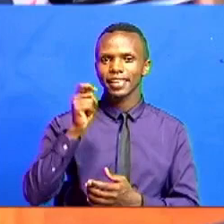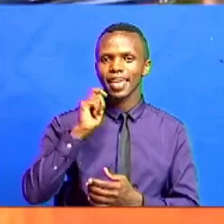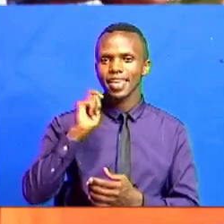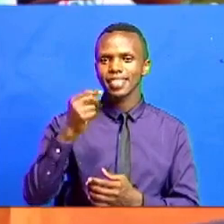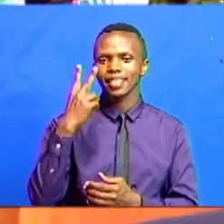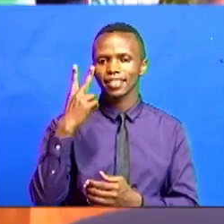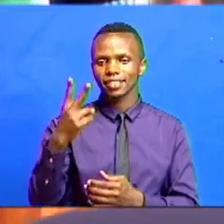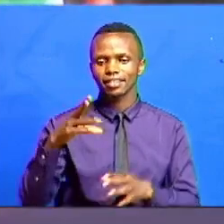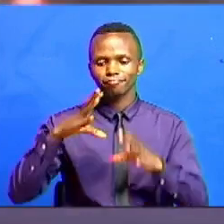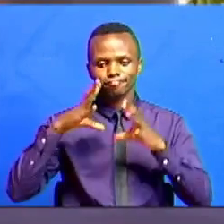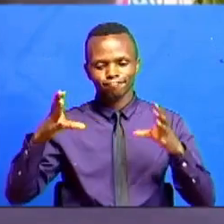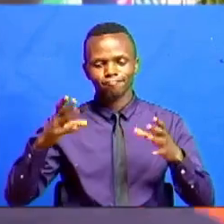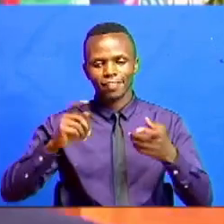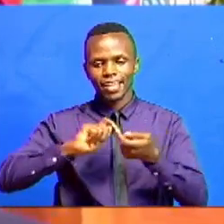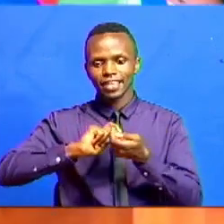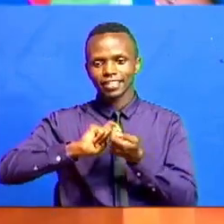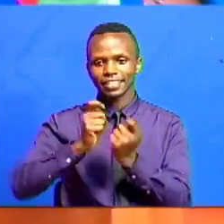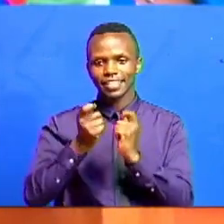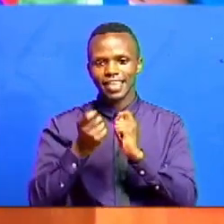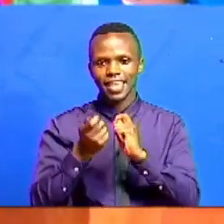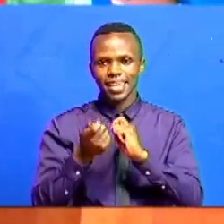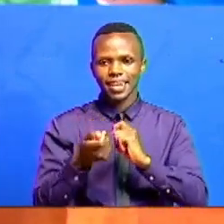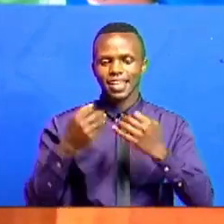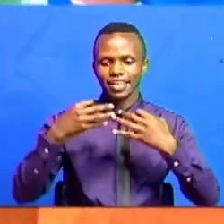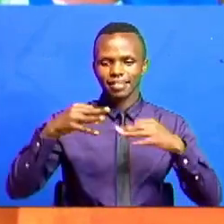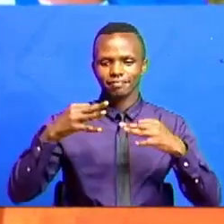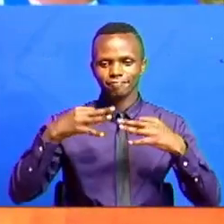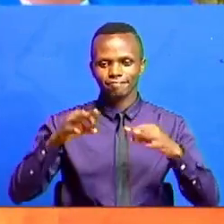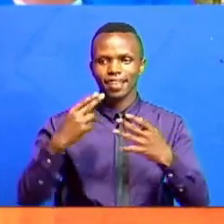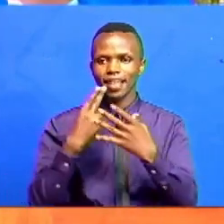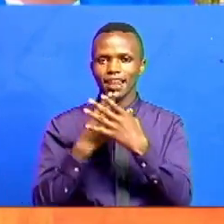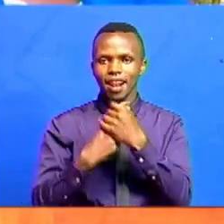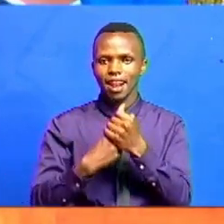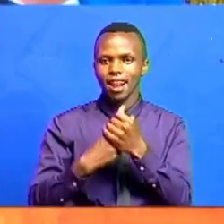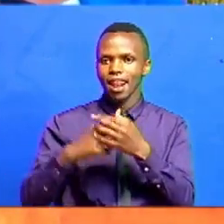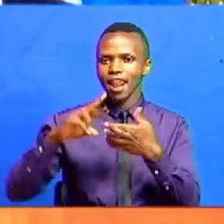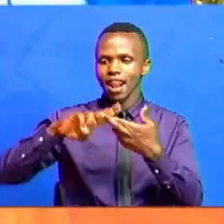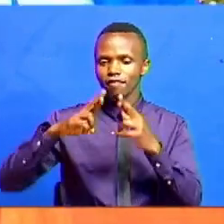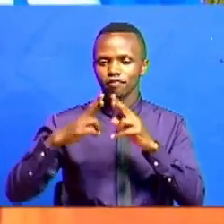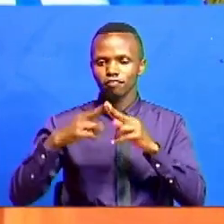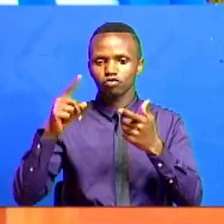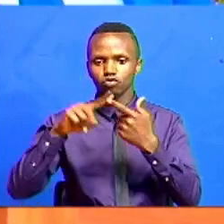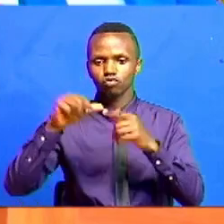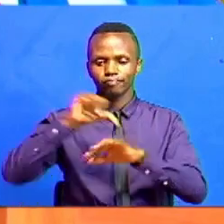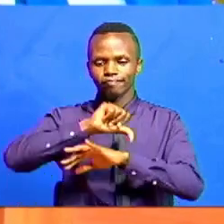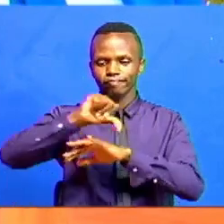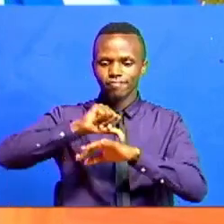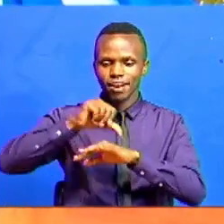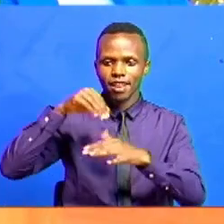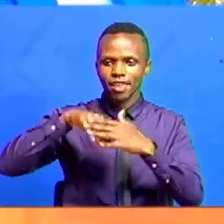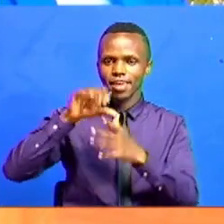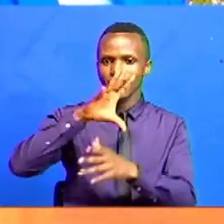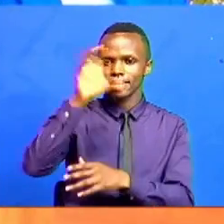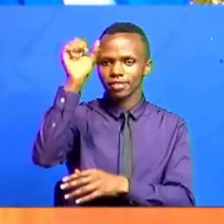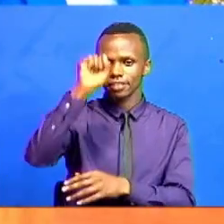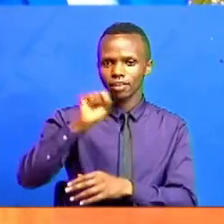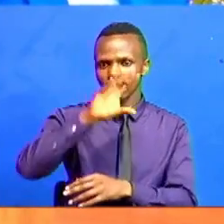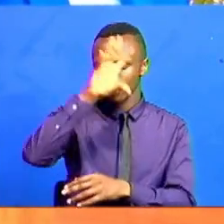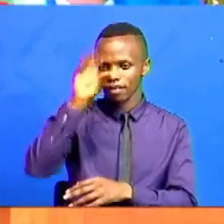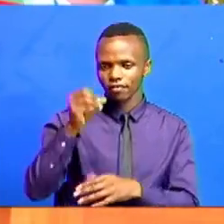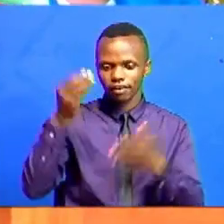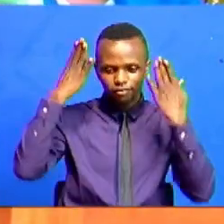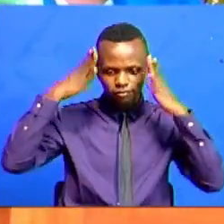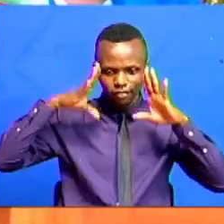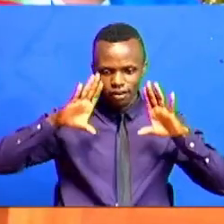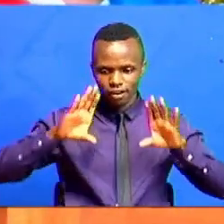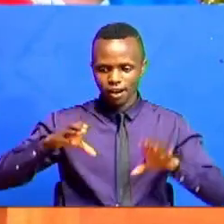second largest trade partner, predating the revolution to Iran in Africa and the Islamic Republic